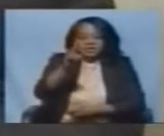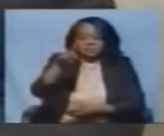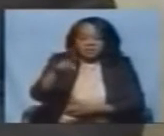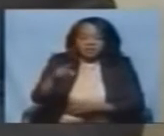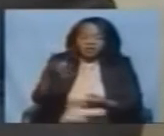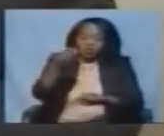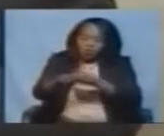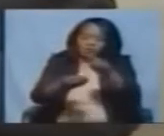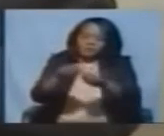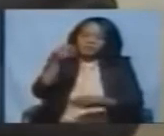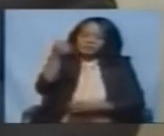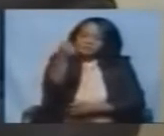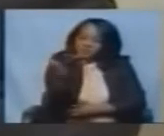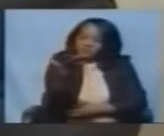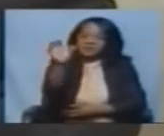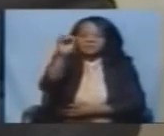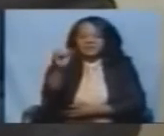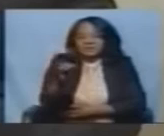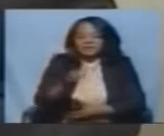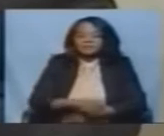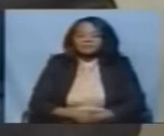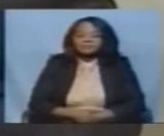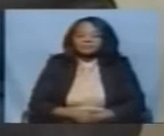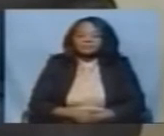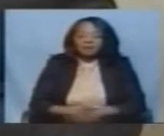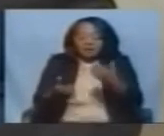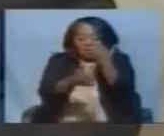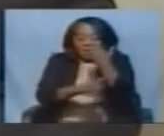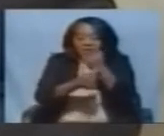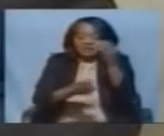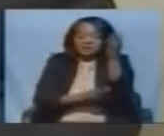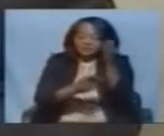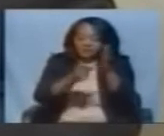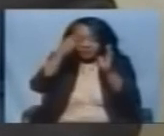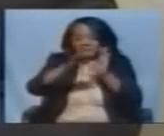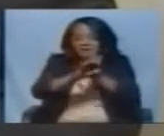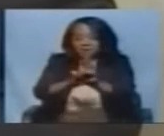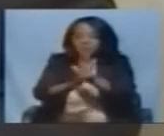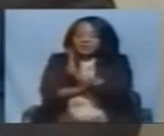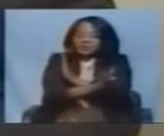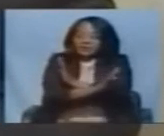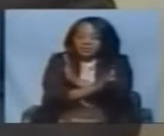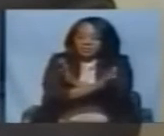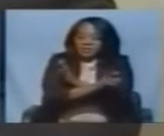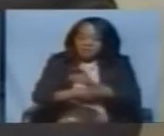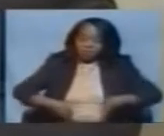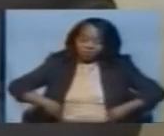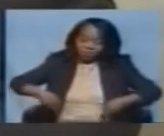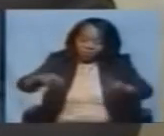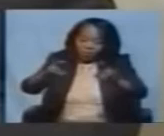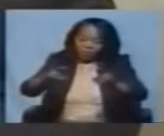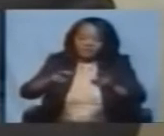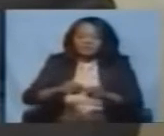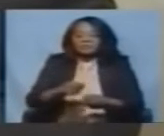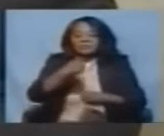15%. And when you see countries developing, for instance, like ours, you know, taking roads to rural areas, you know,